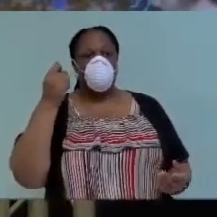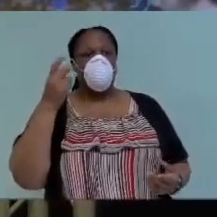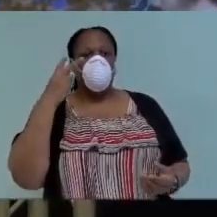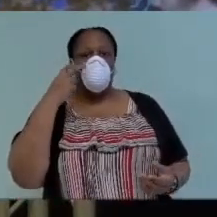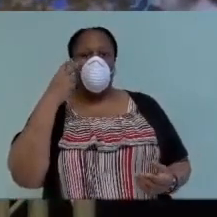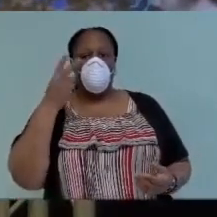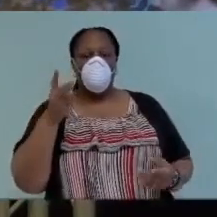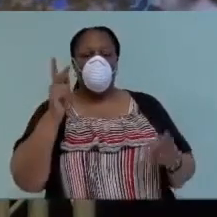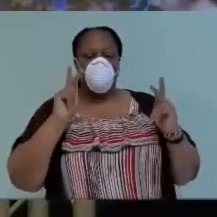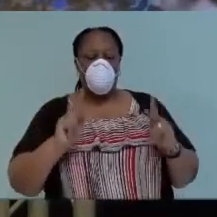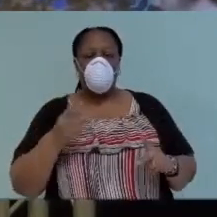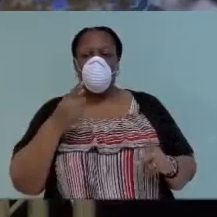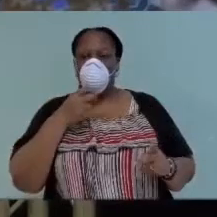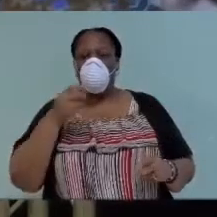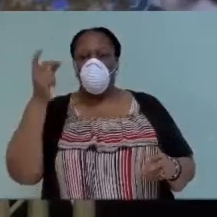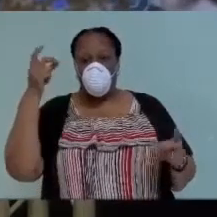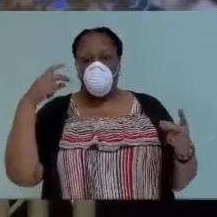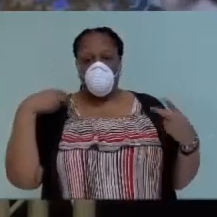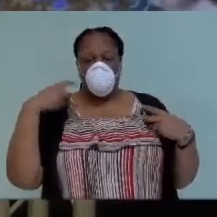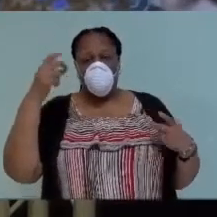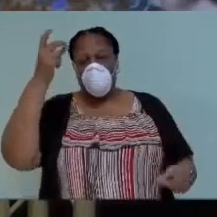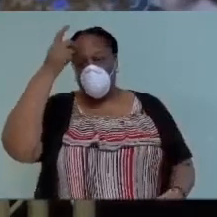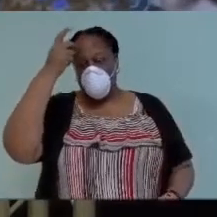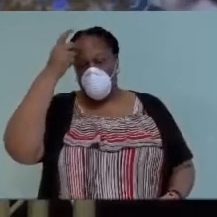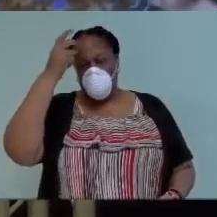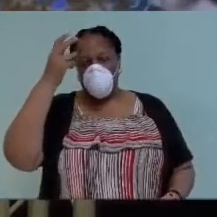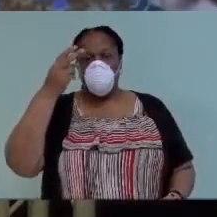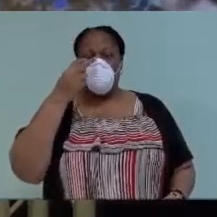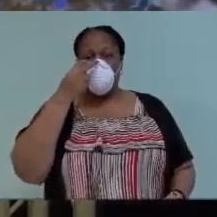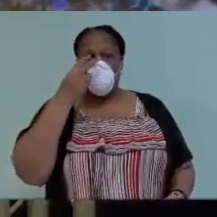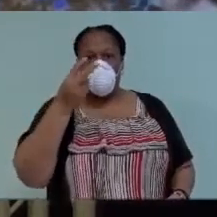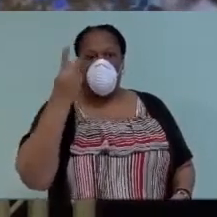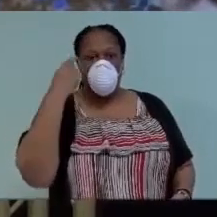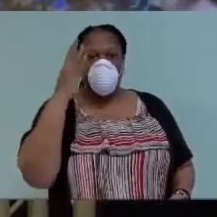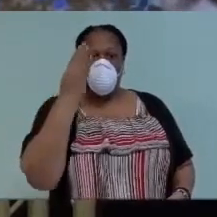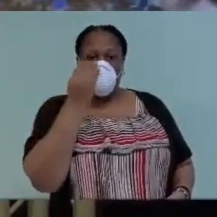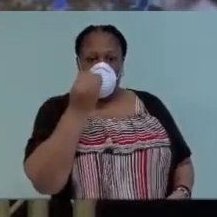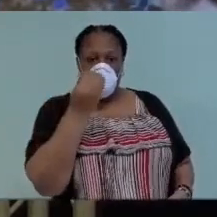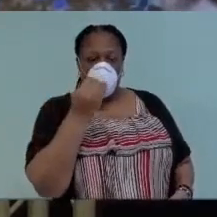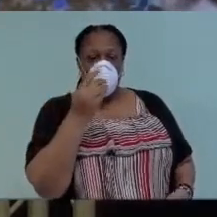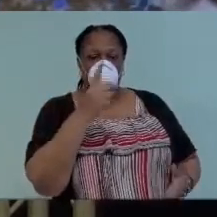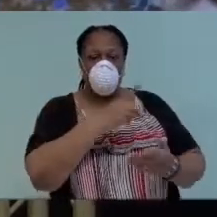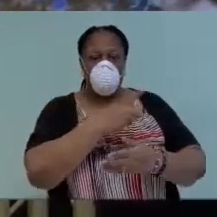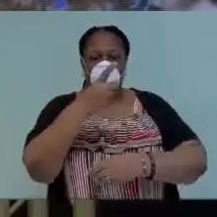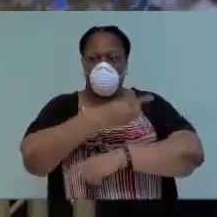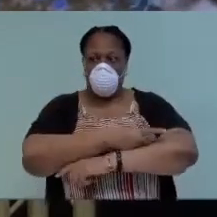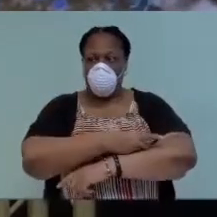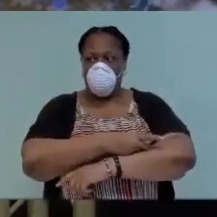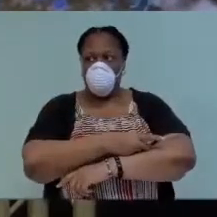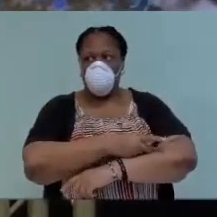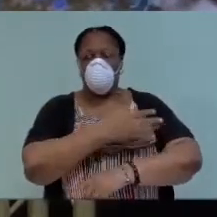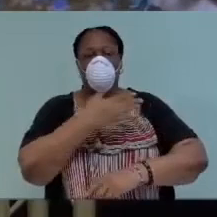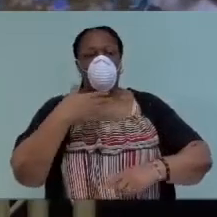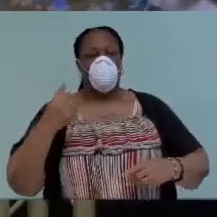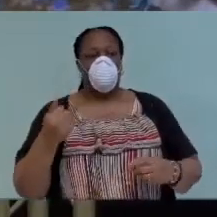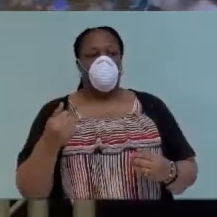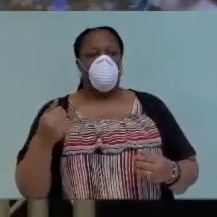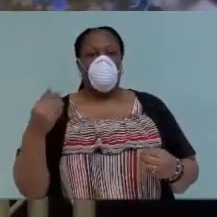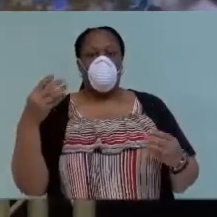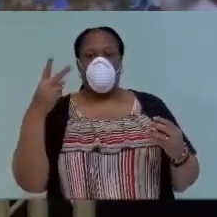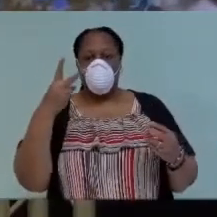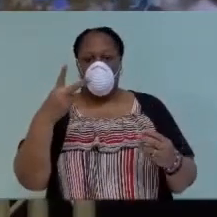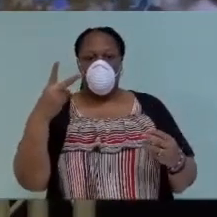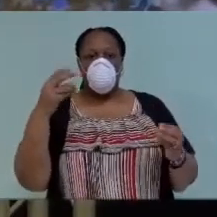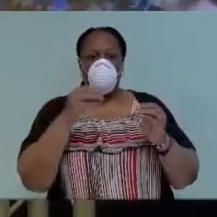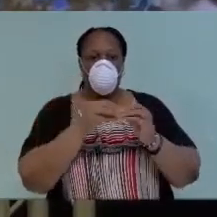symptom-free, and 2, at the end of this 14-day, with 2 negative antigen tests separated by at least 24 hours